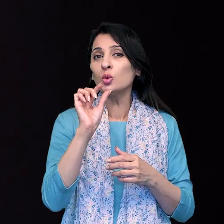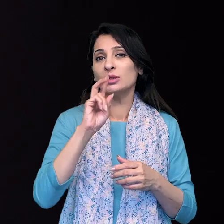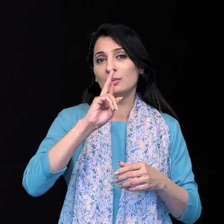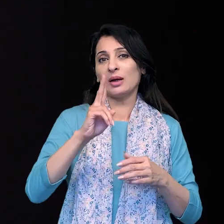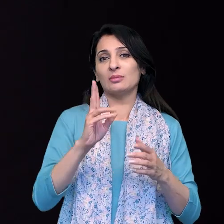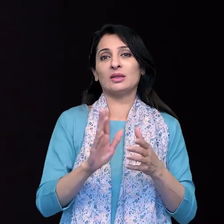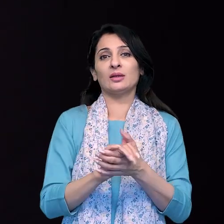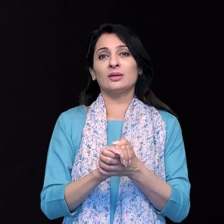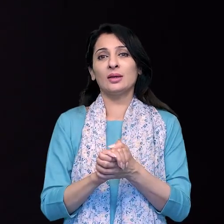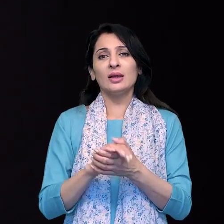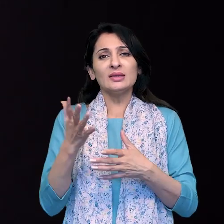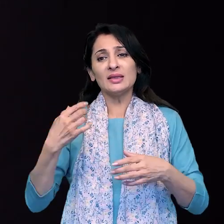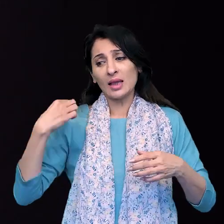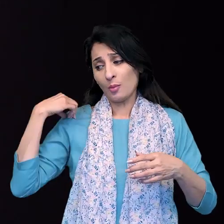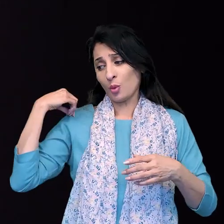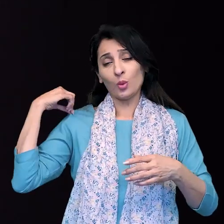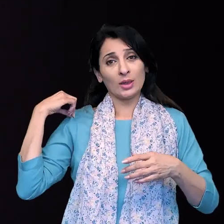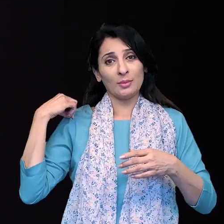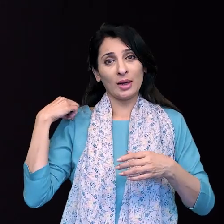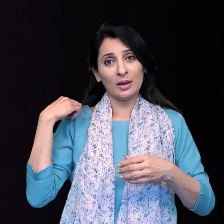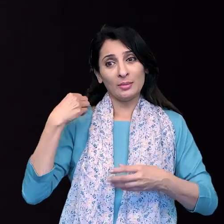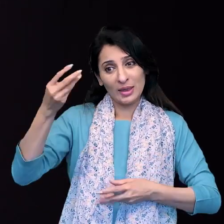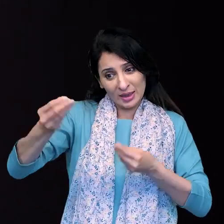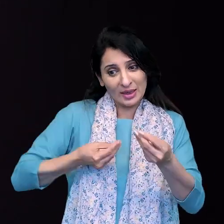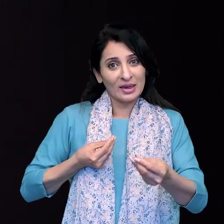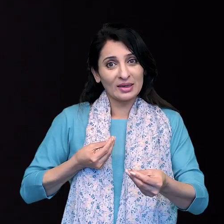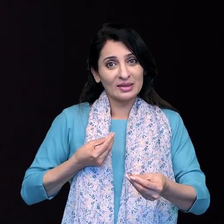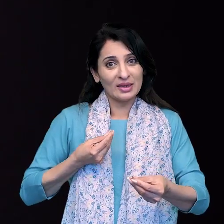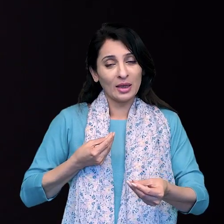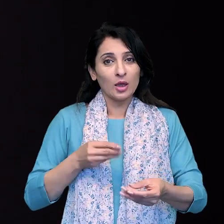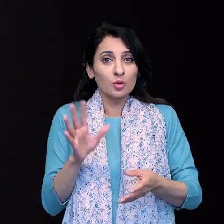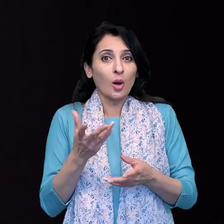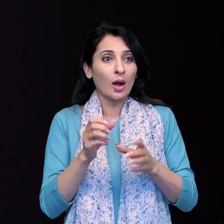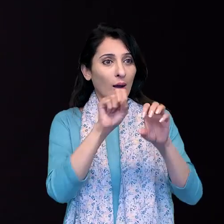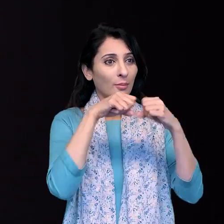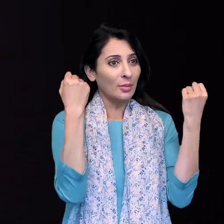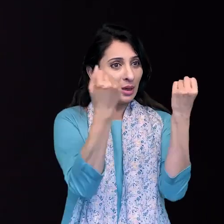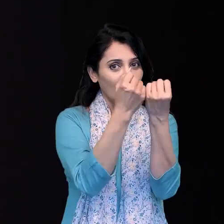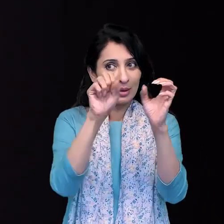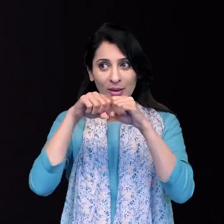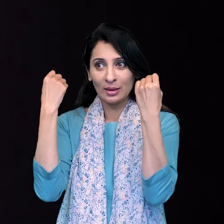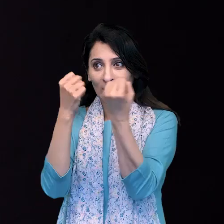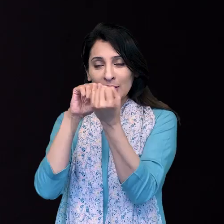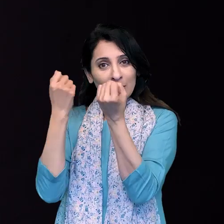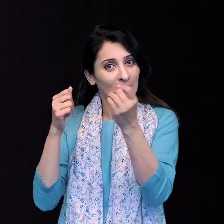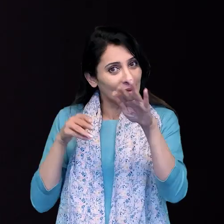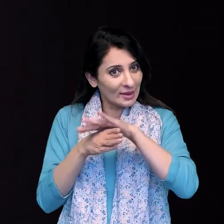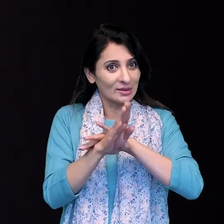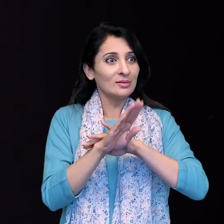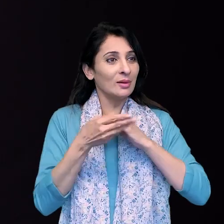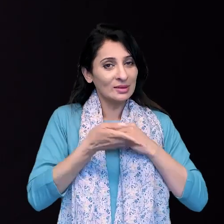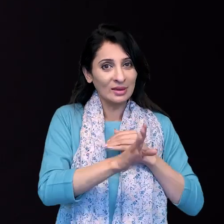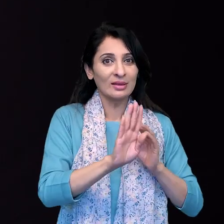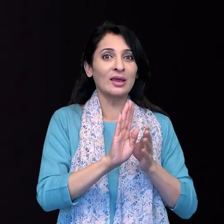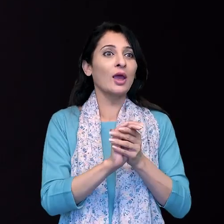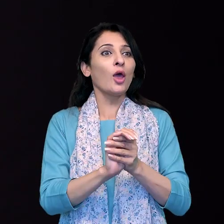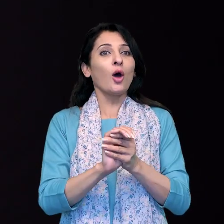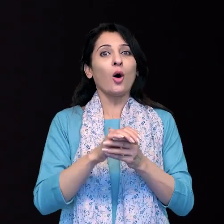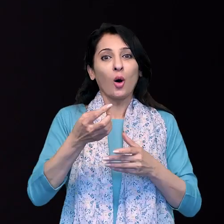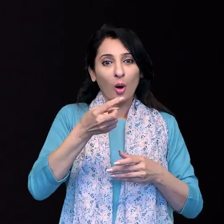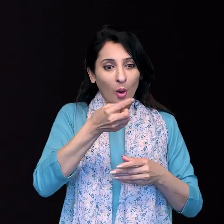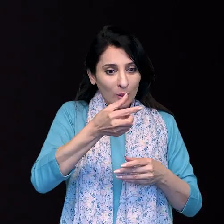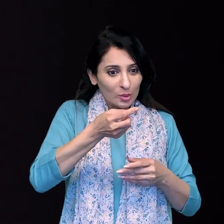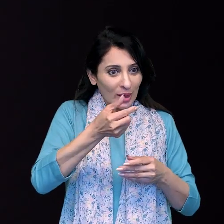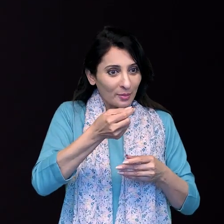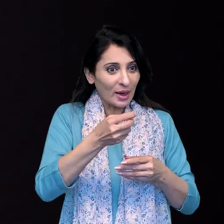hu. Aap agar ek outfit bhi khareedne jate hain to you go to a few shops, look at the prices, look at what is available, and